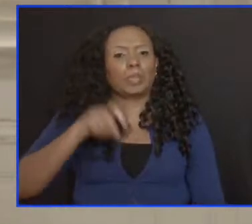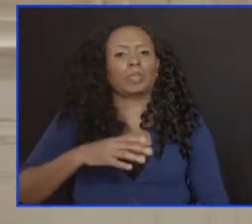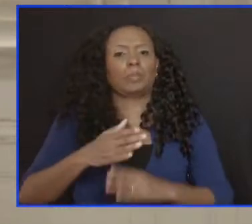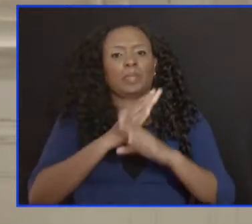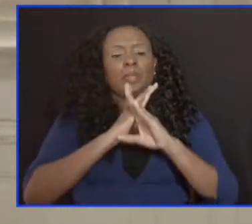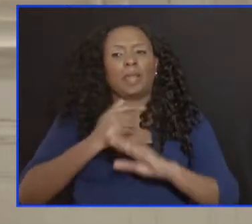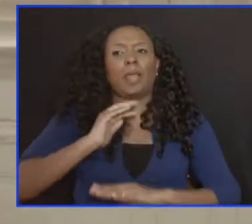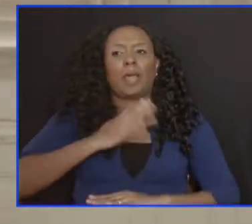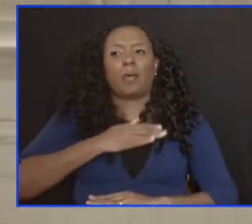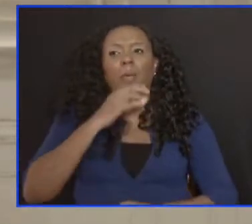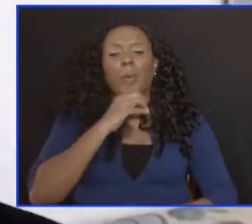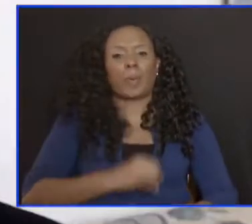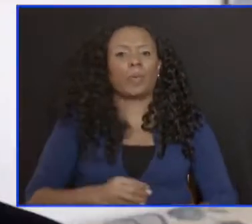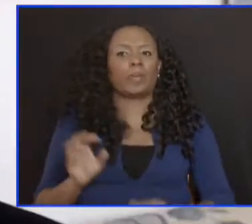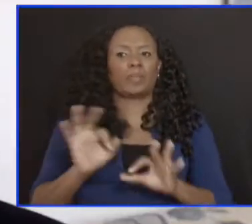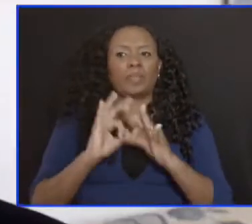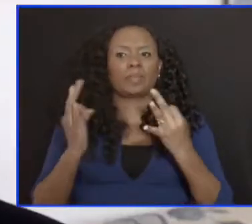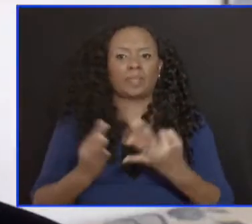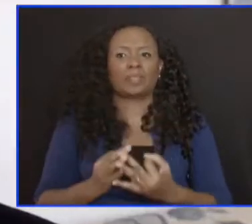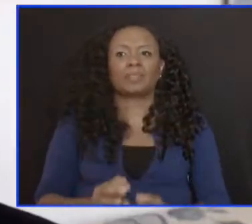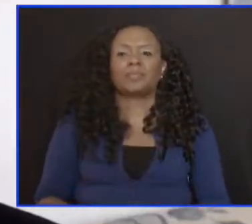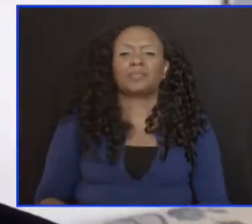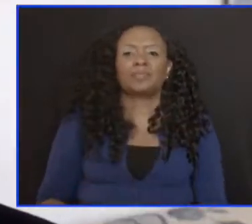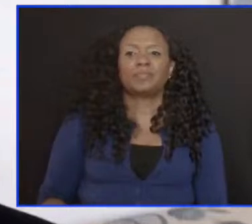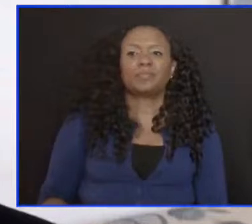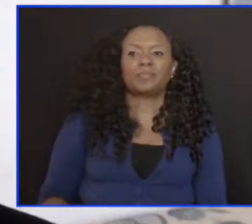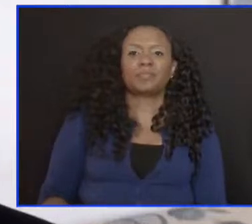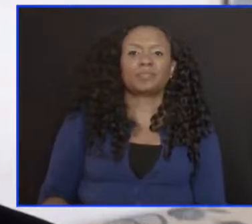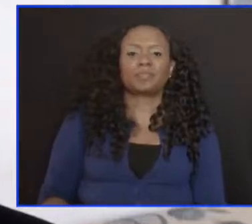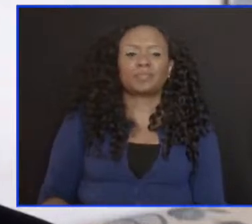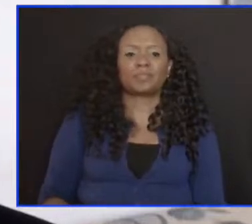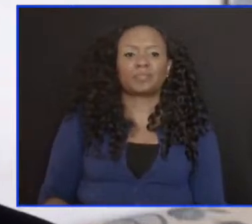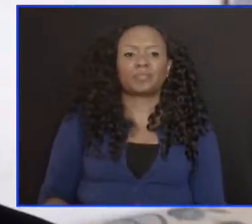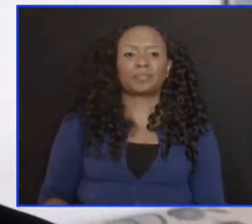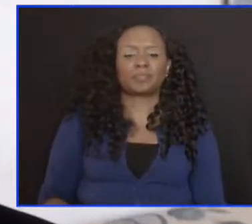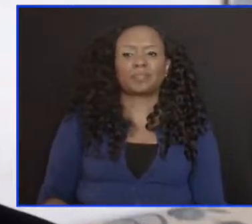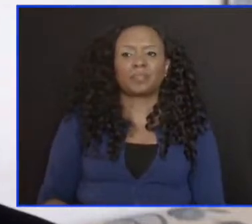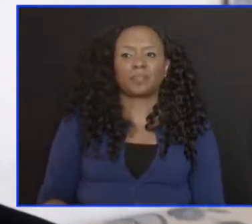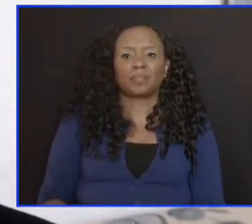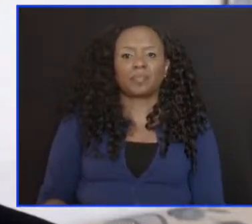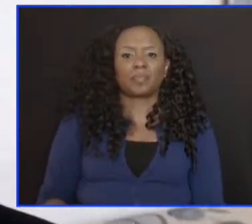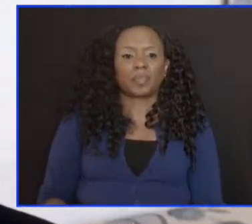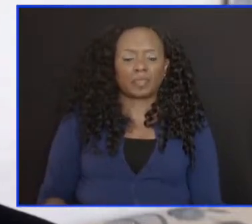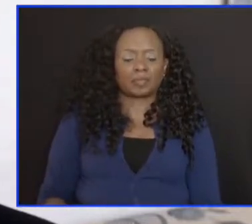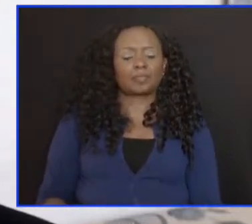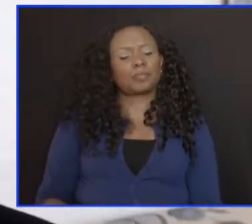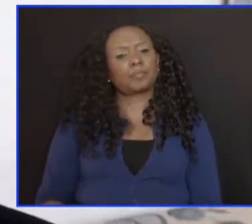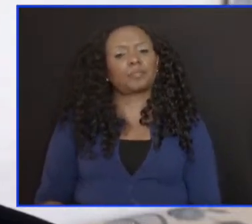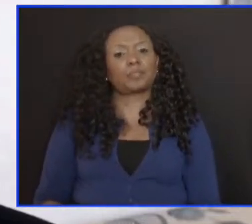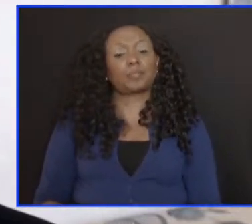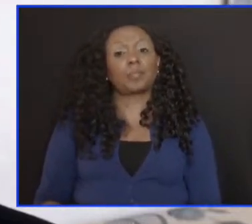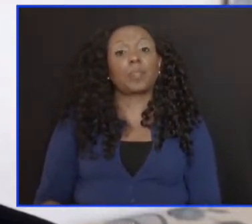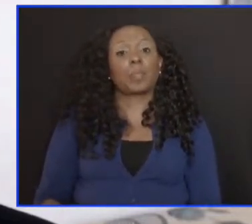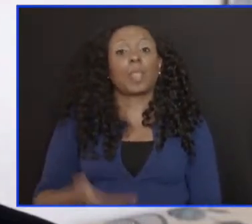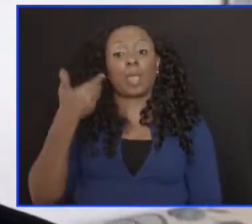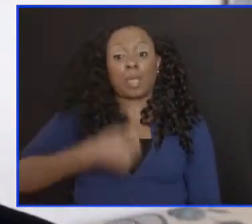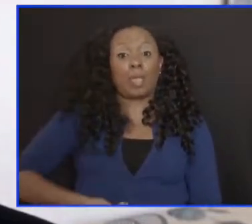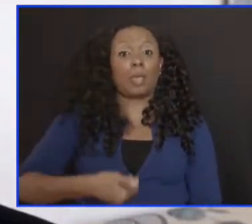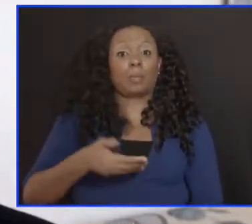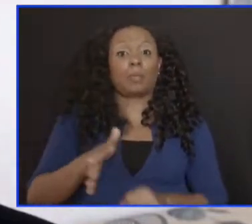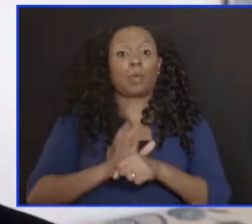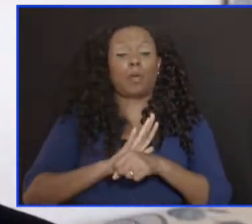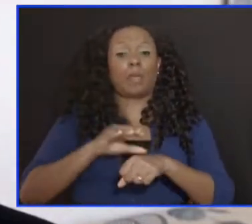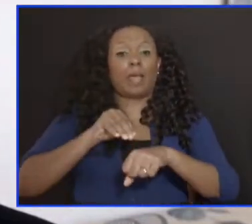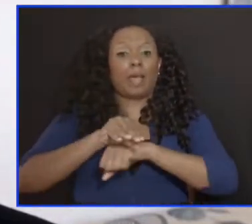elderly. Thank you. So Dr. Forde, as COVID advisor, one of the things that I've noticed is that